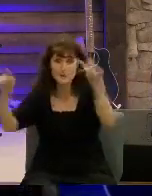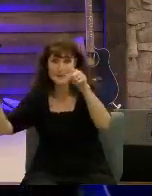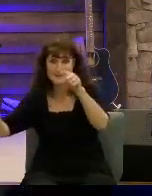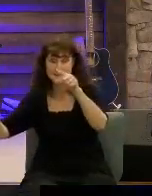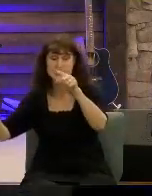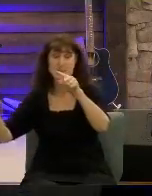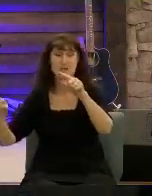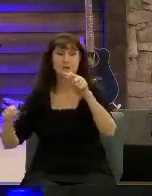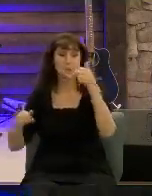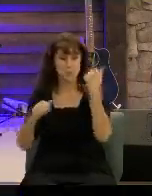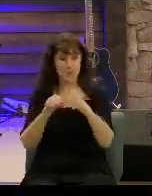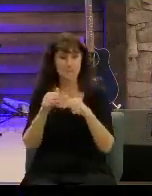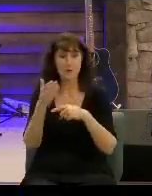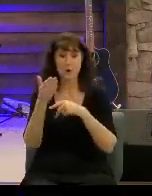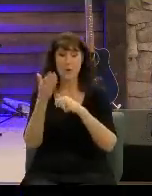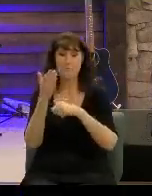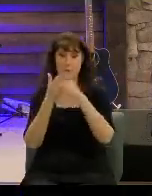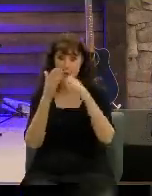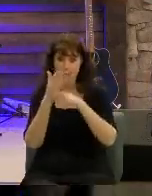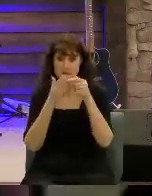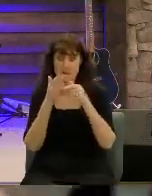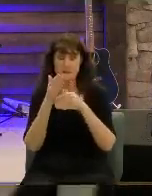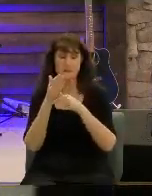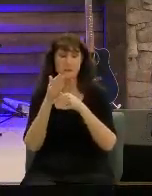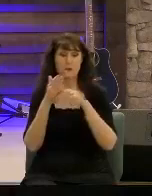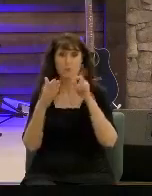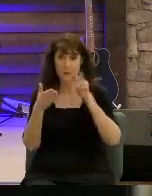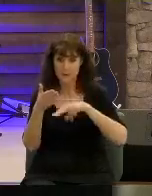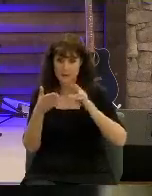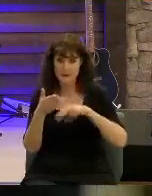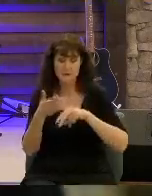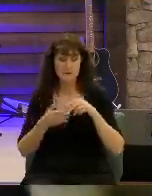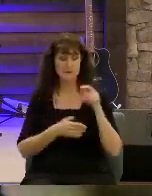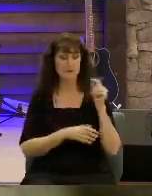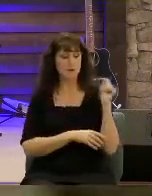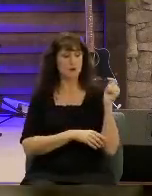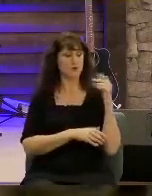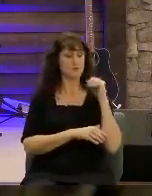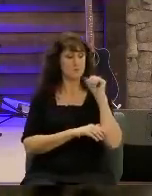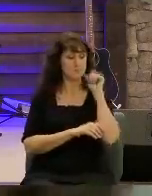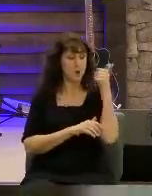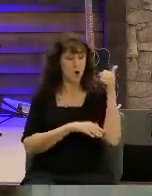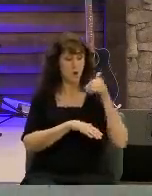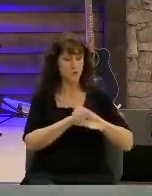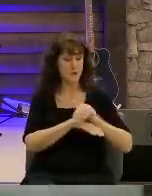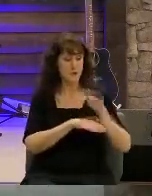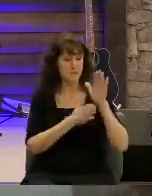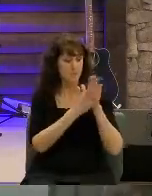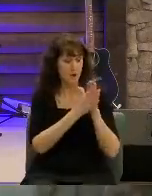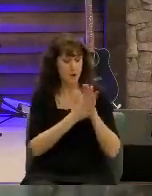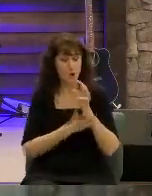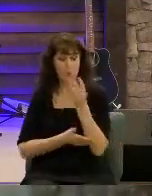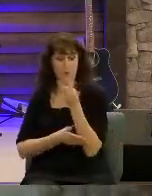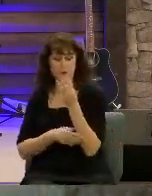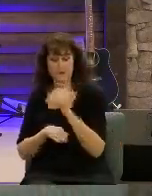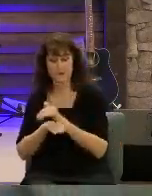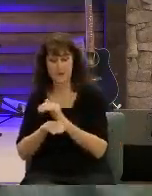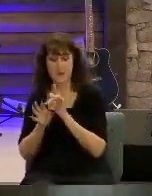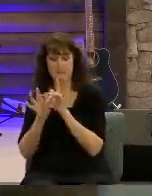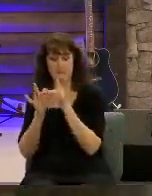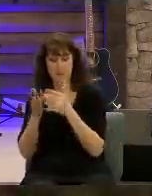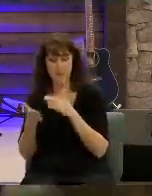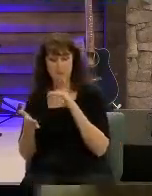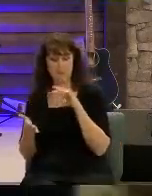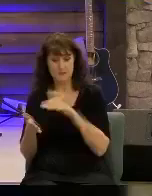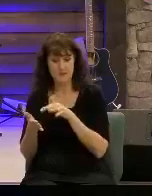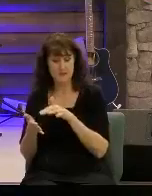in the bulletin. And tomorrow night prayer, Wednesday night Bible study, and just seeking the Lord, praying for